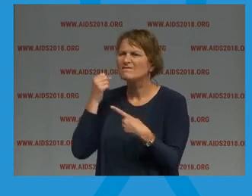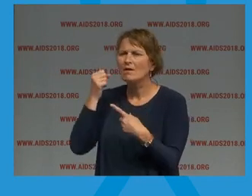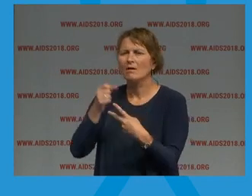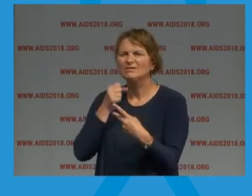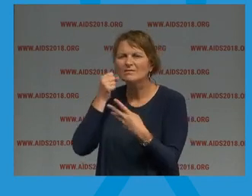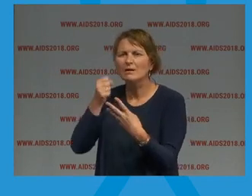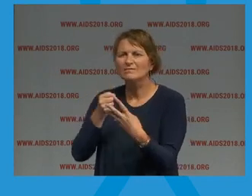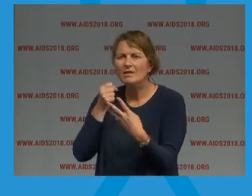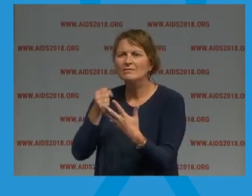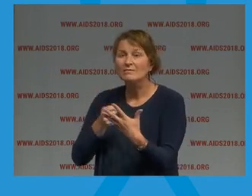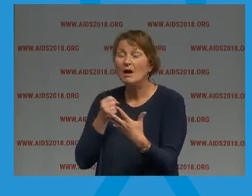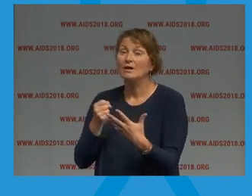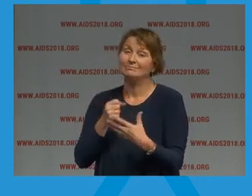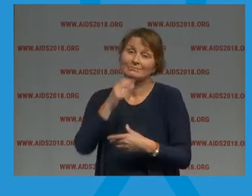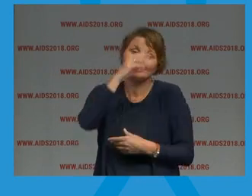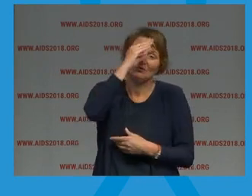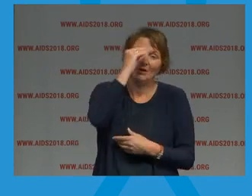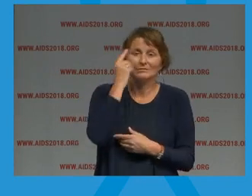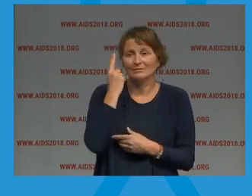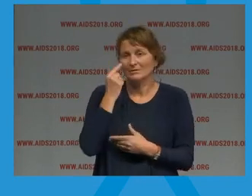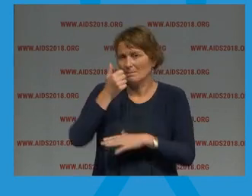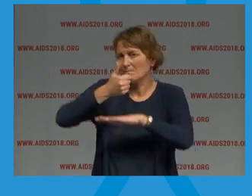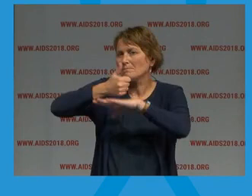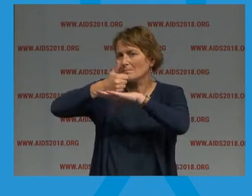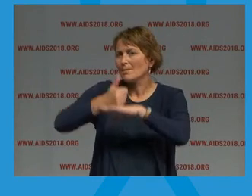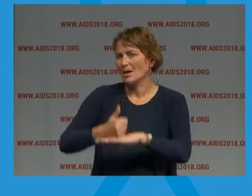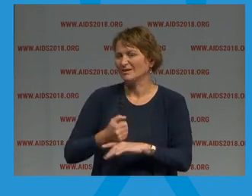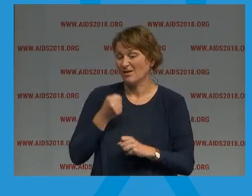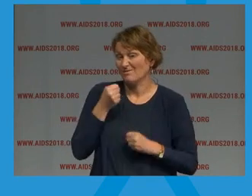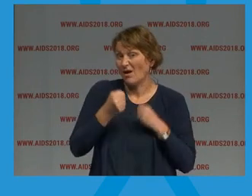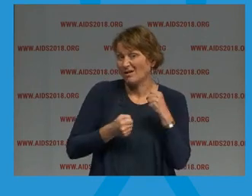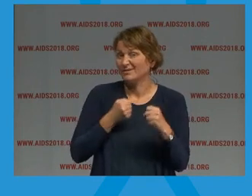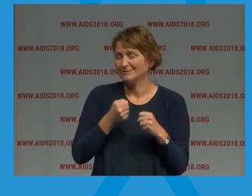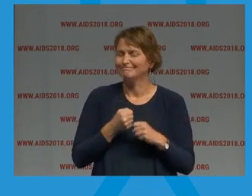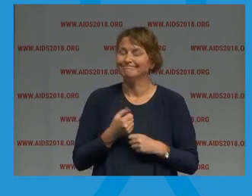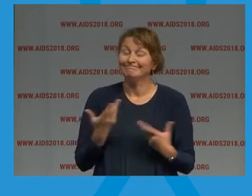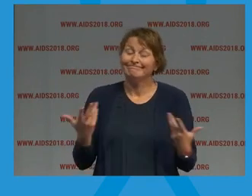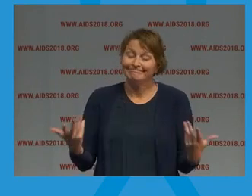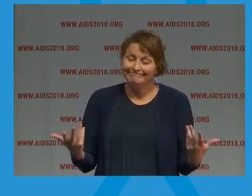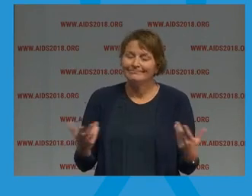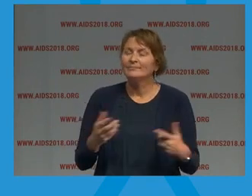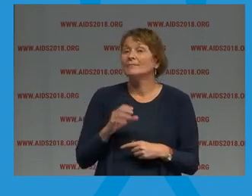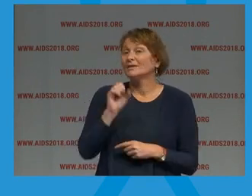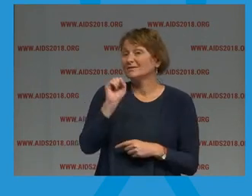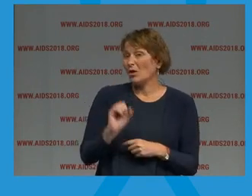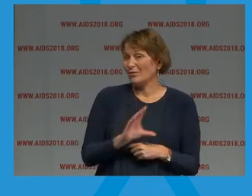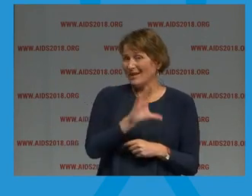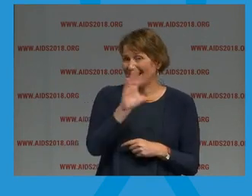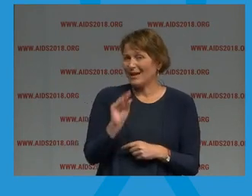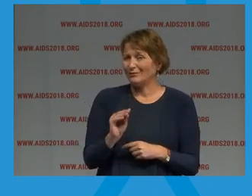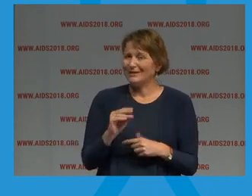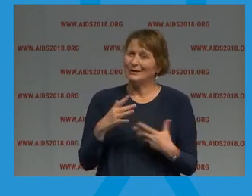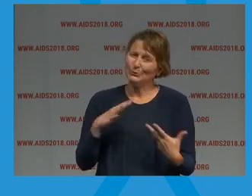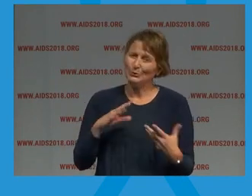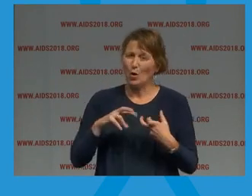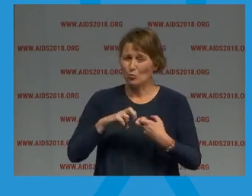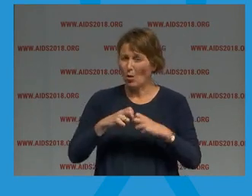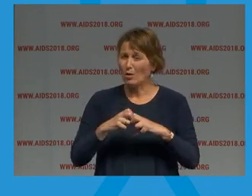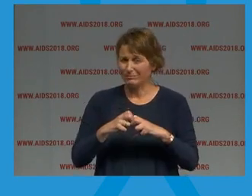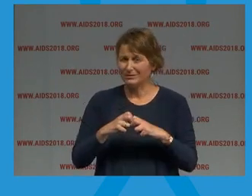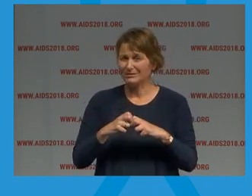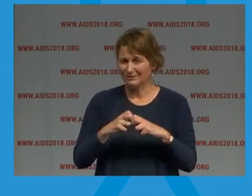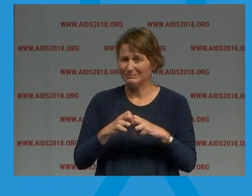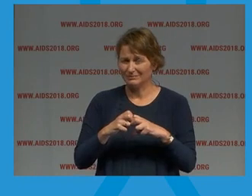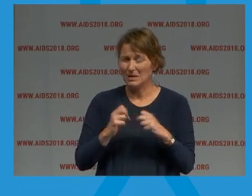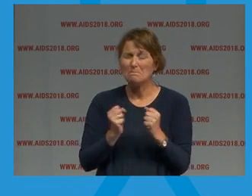violence. And we know that South Africa as a country is struggling with higher